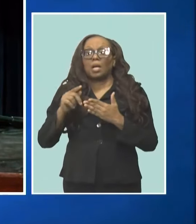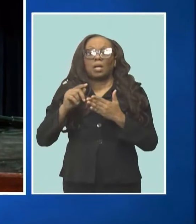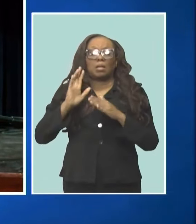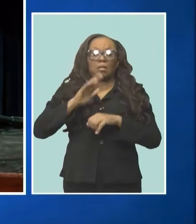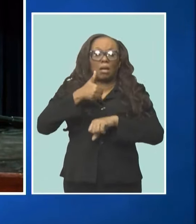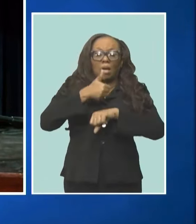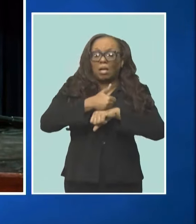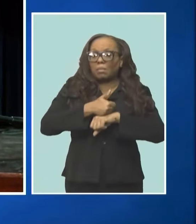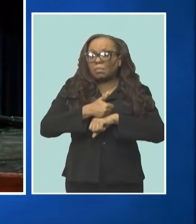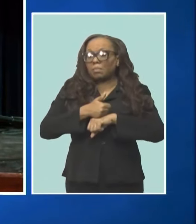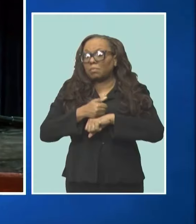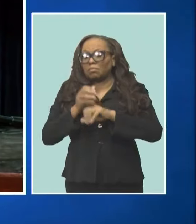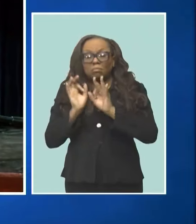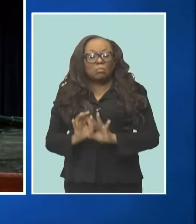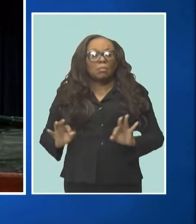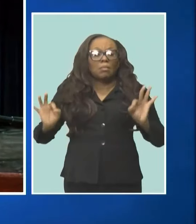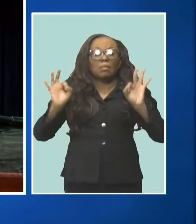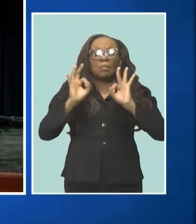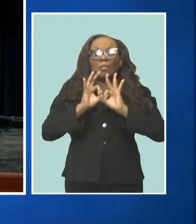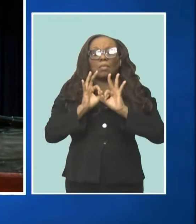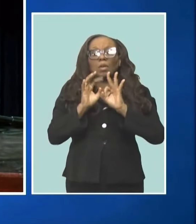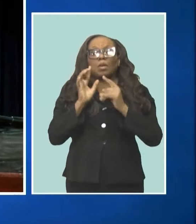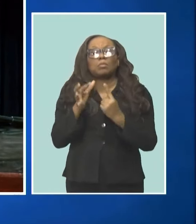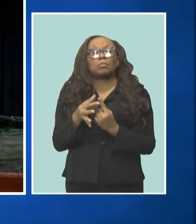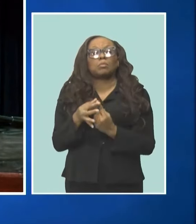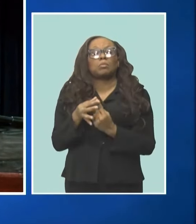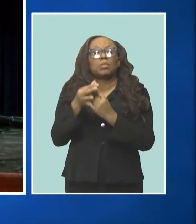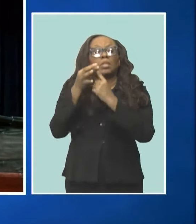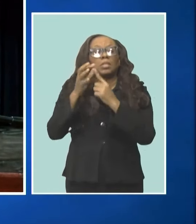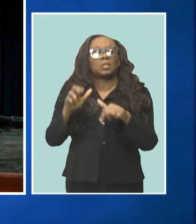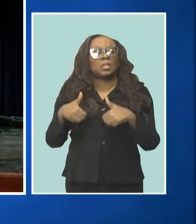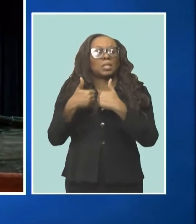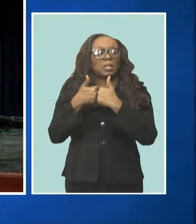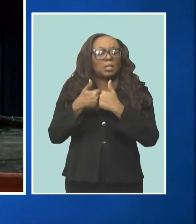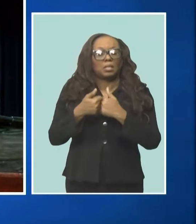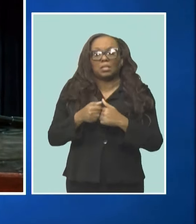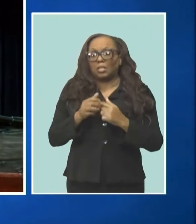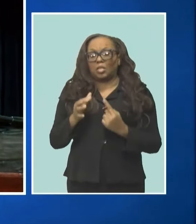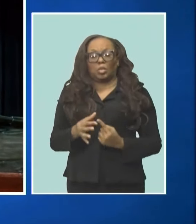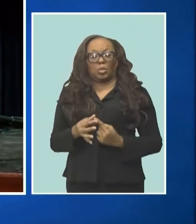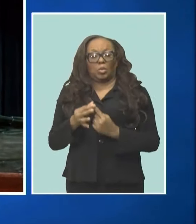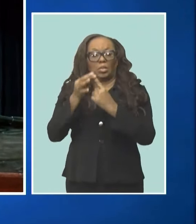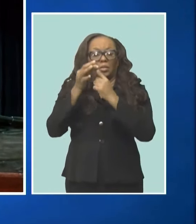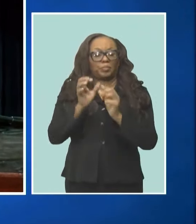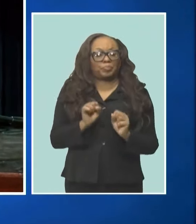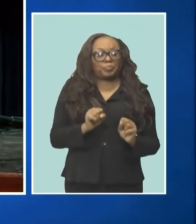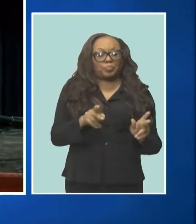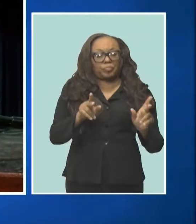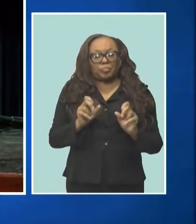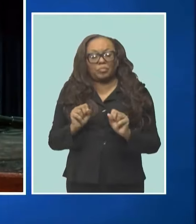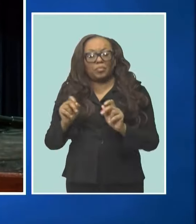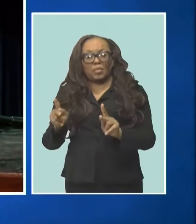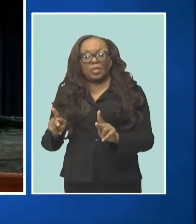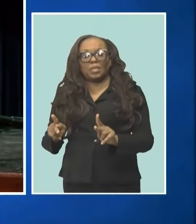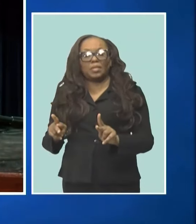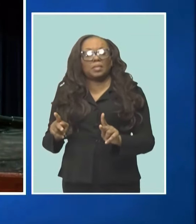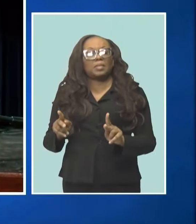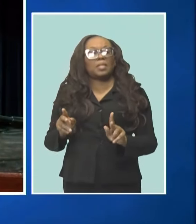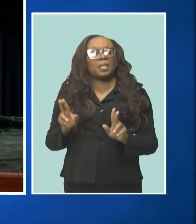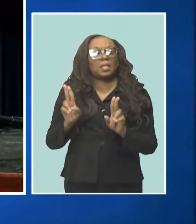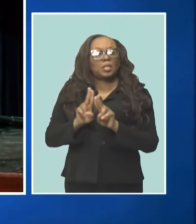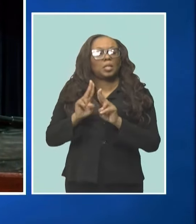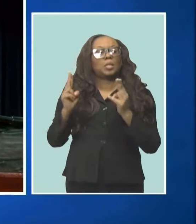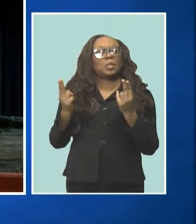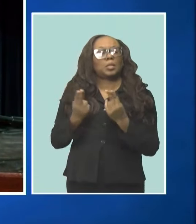an understanding of the unique challenges and opportunities that trade union members